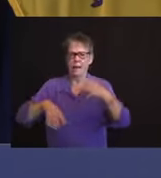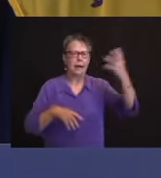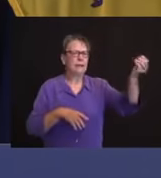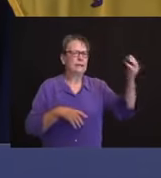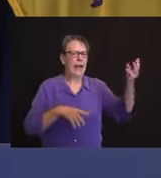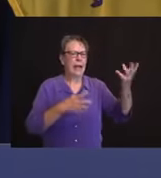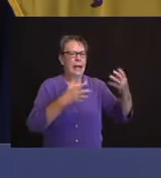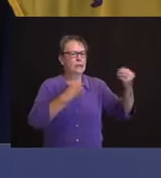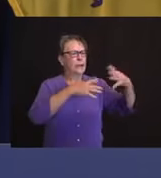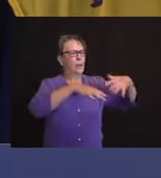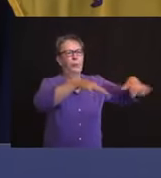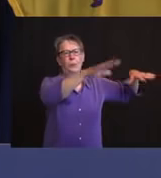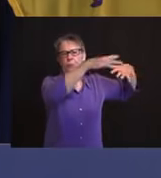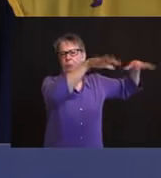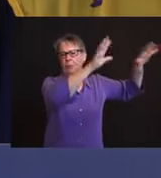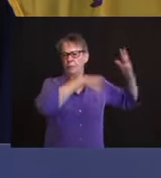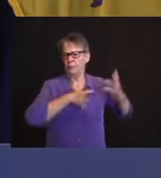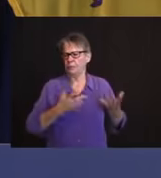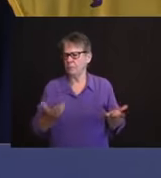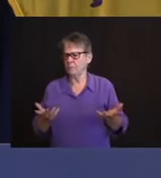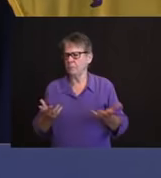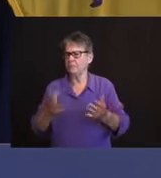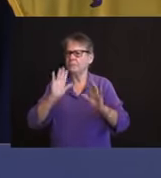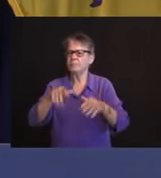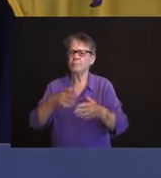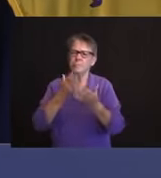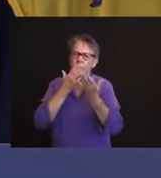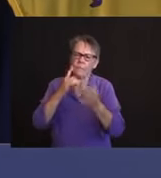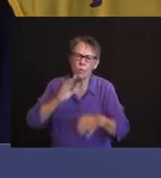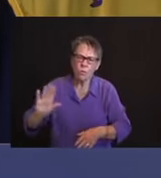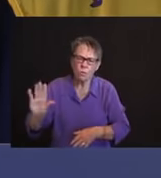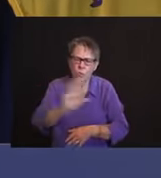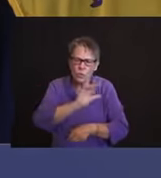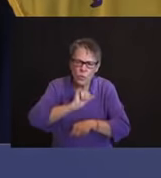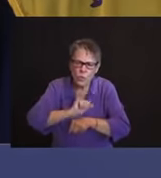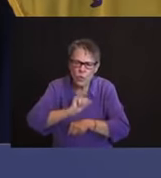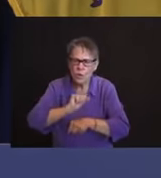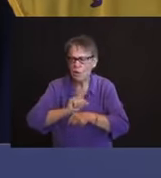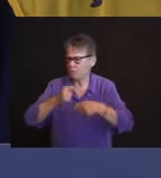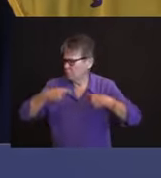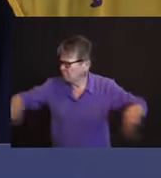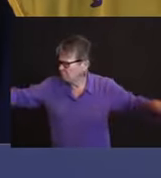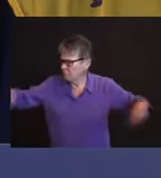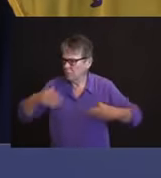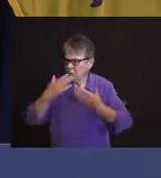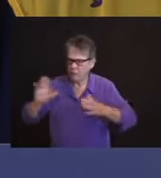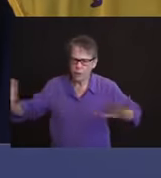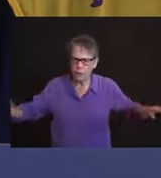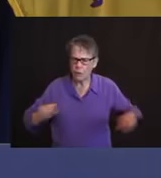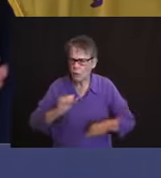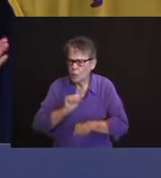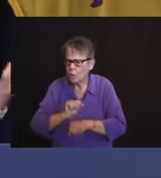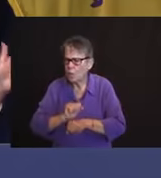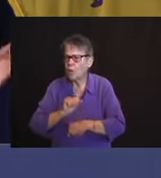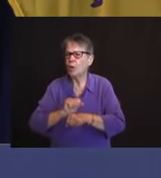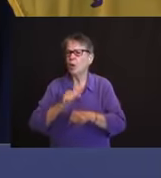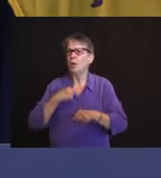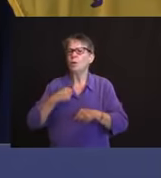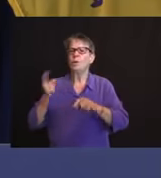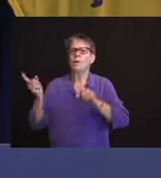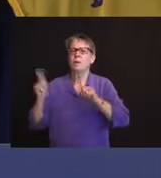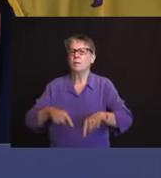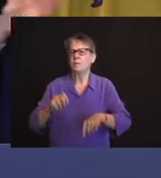everything. We'll be back again tomorrow at 1 o'clock. Judy and Tina, thank you as always. Sheila, an incredible